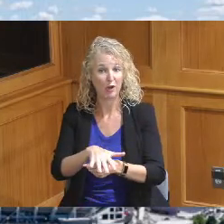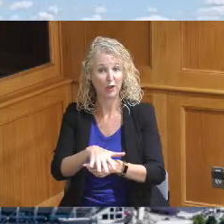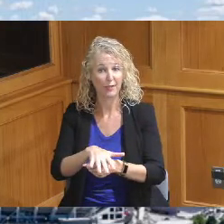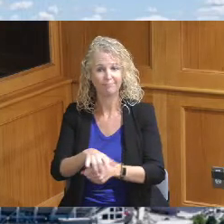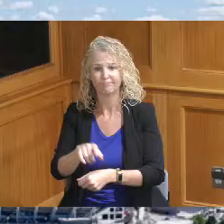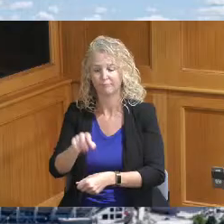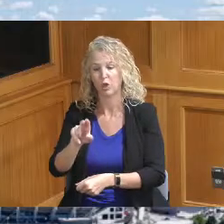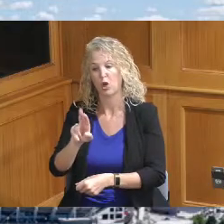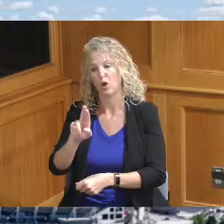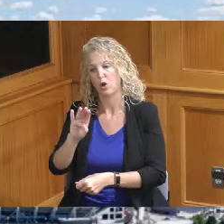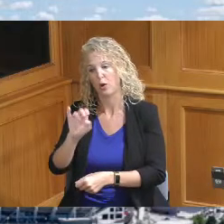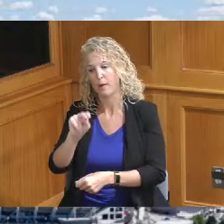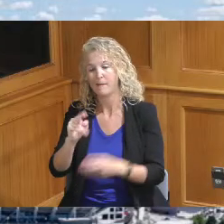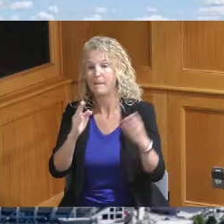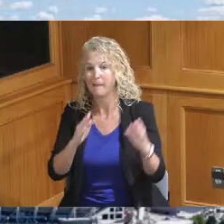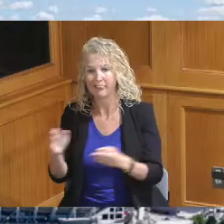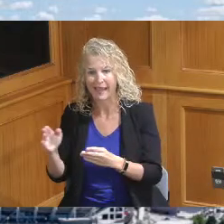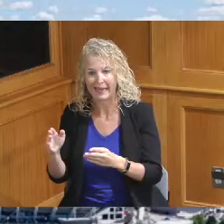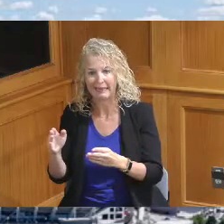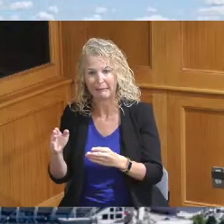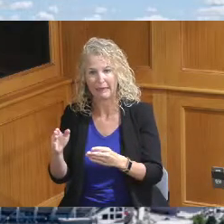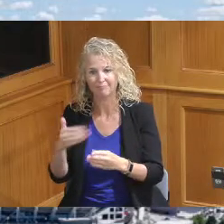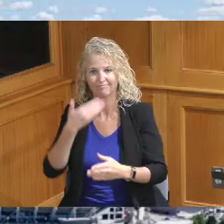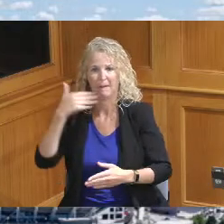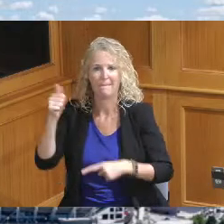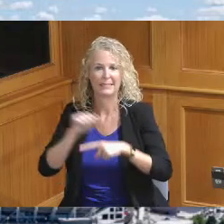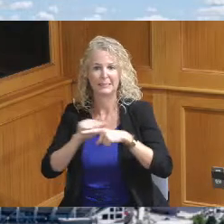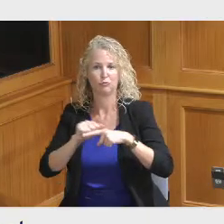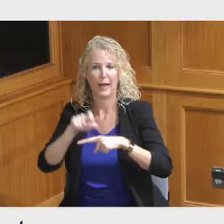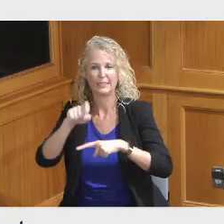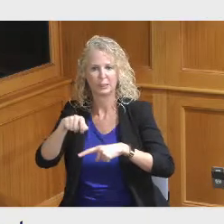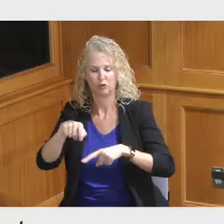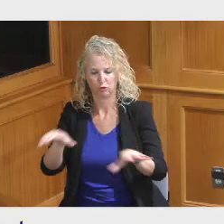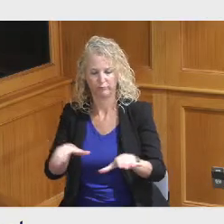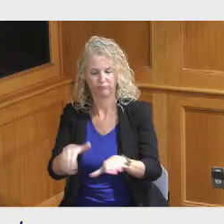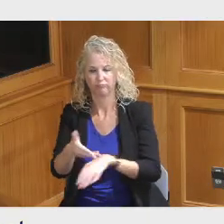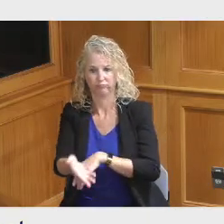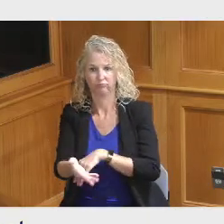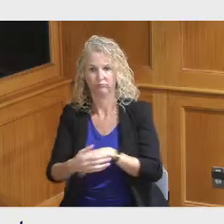urban planning, and both the team and the county agree with that.